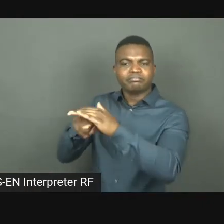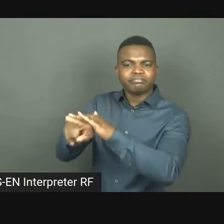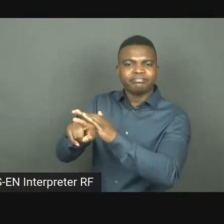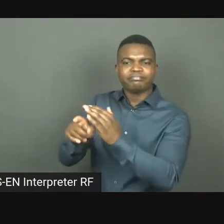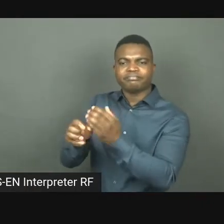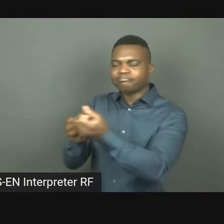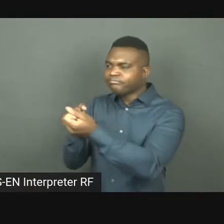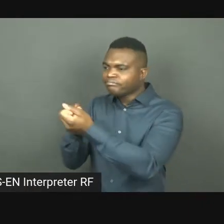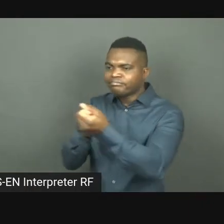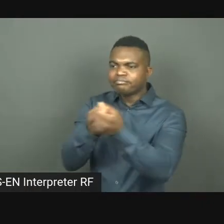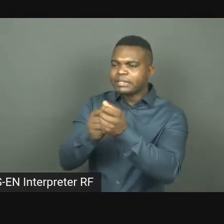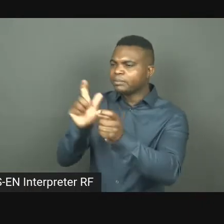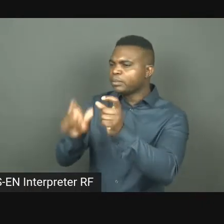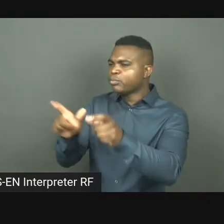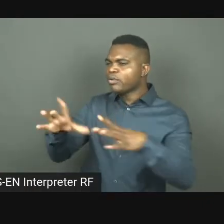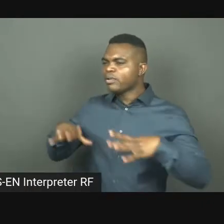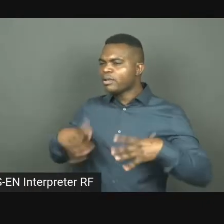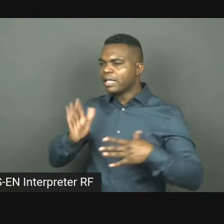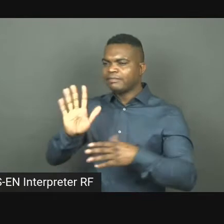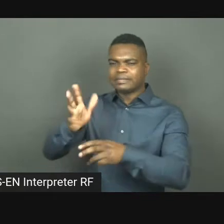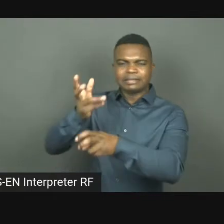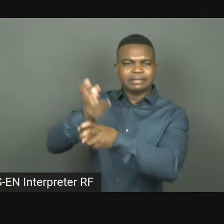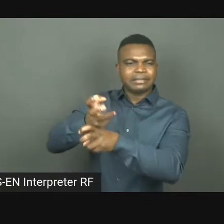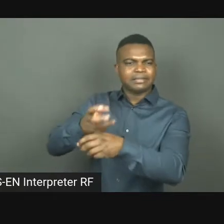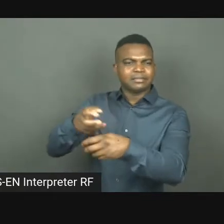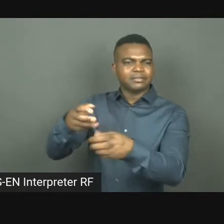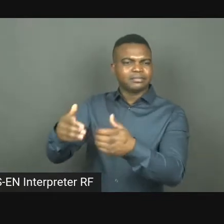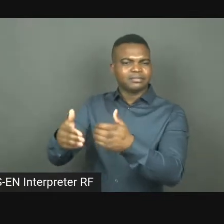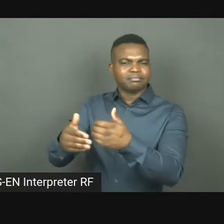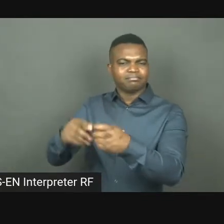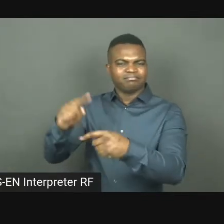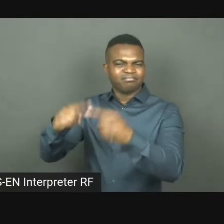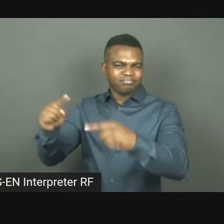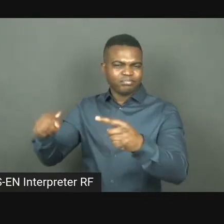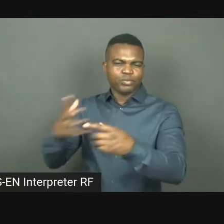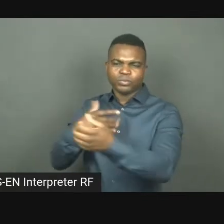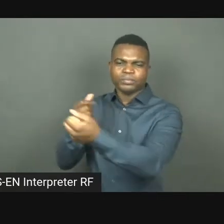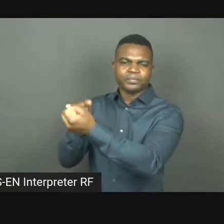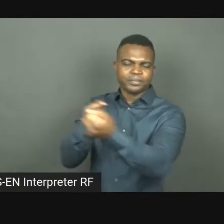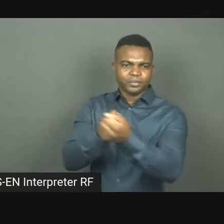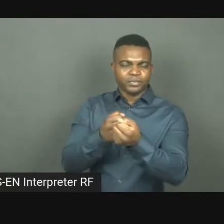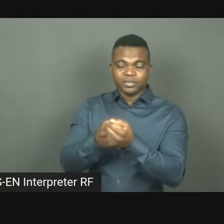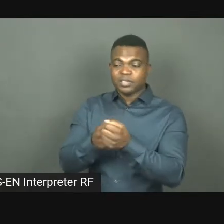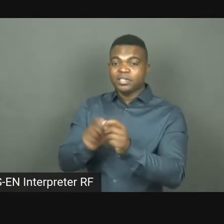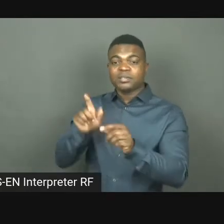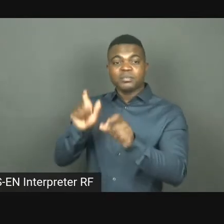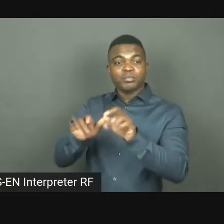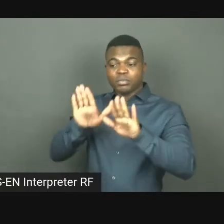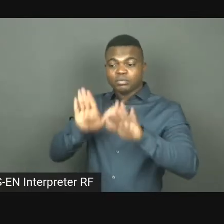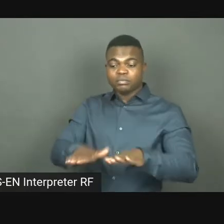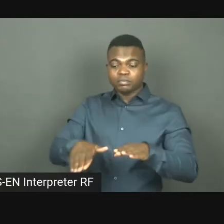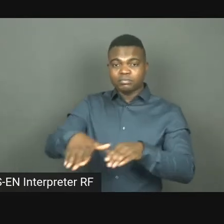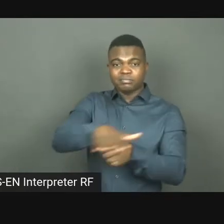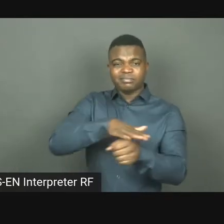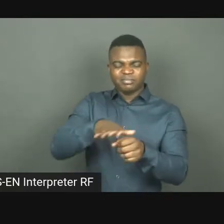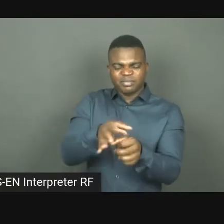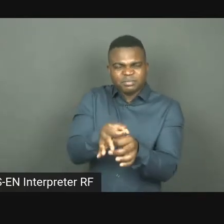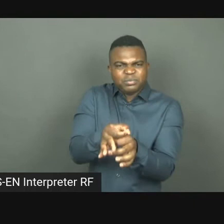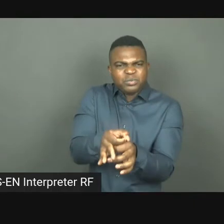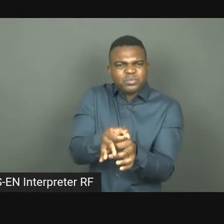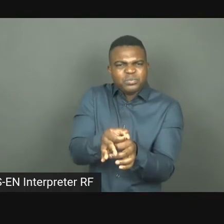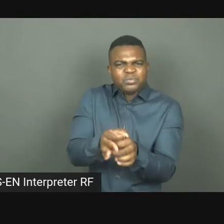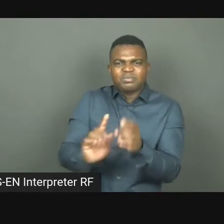People who live in the global South building coalitions and networks with HIV advocacy communities in Europe and North